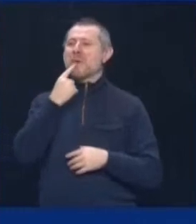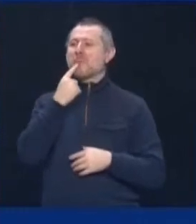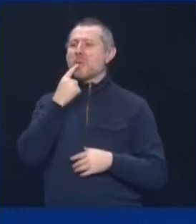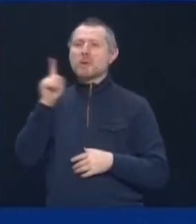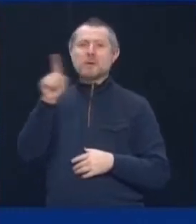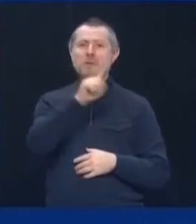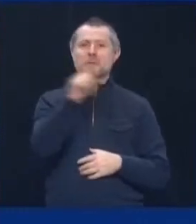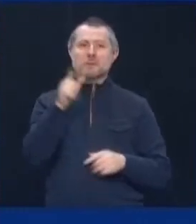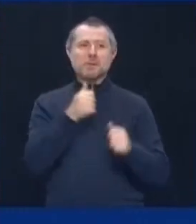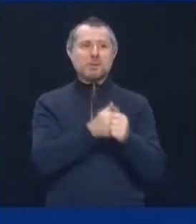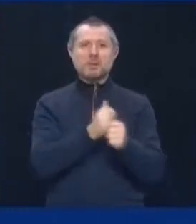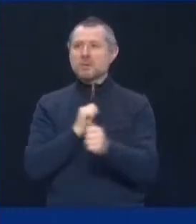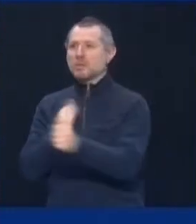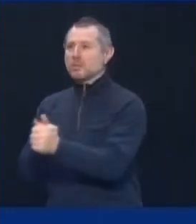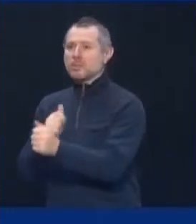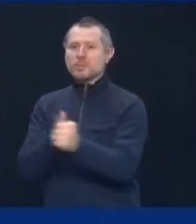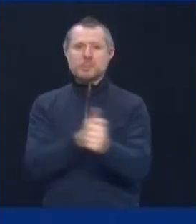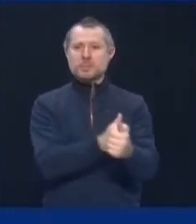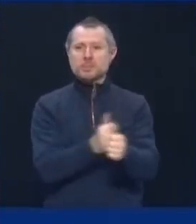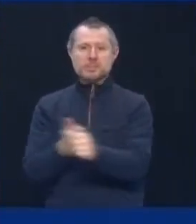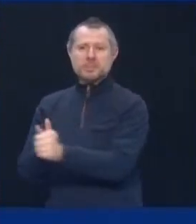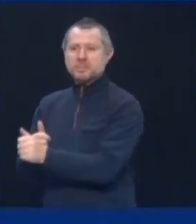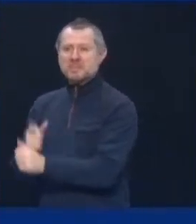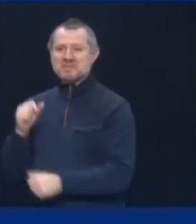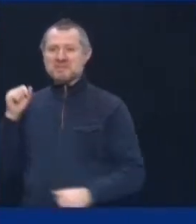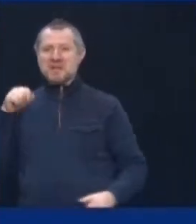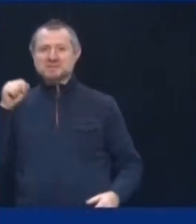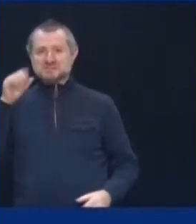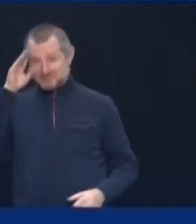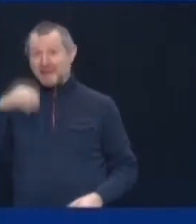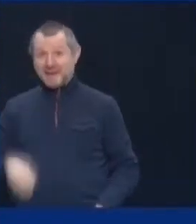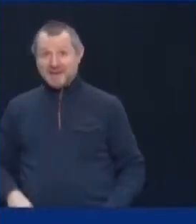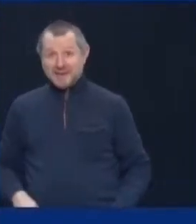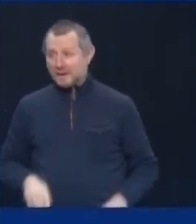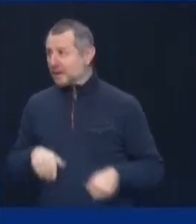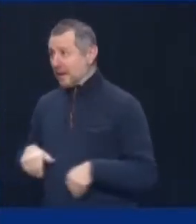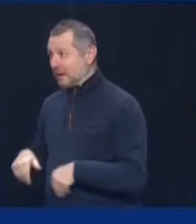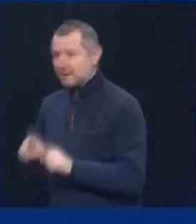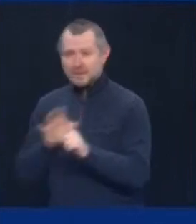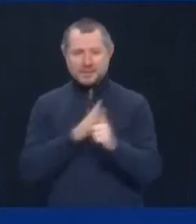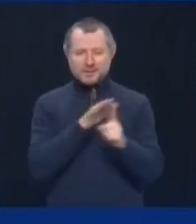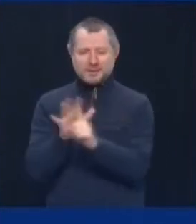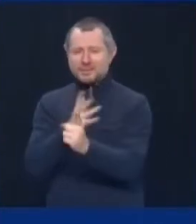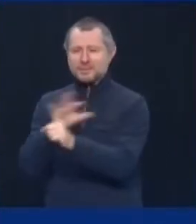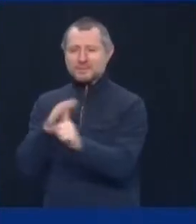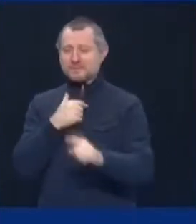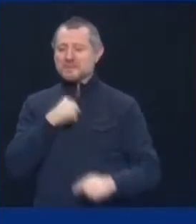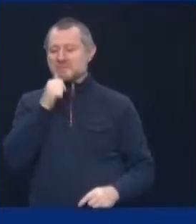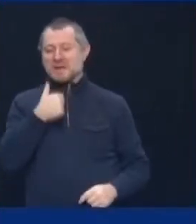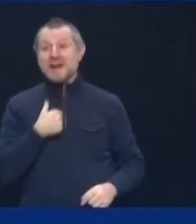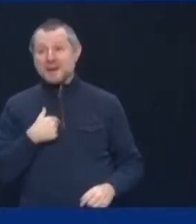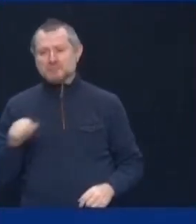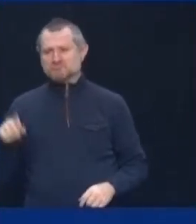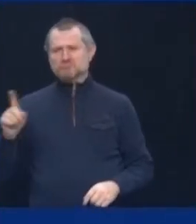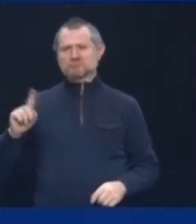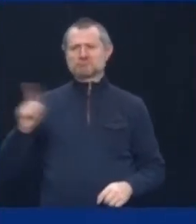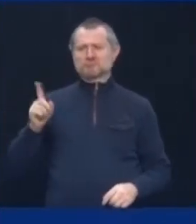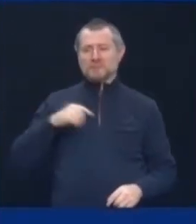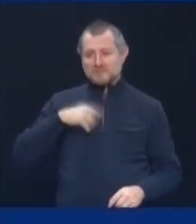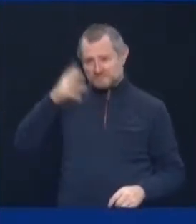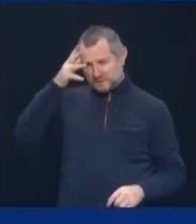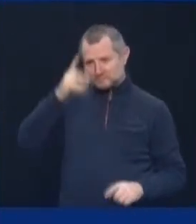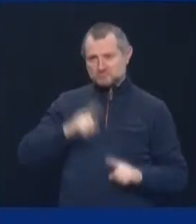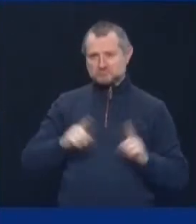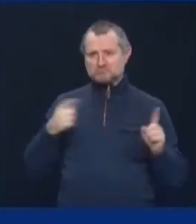Just yes men to make people happy. That's not who I am. That's not what I am. He had a real distinction. Politician